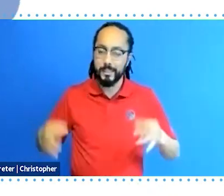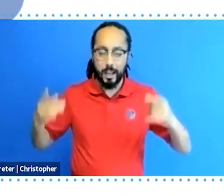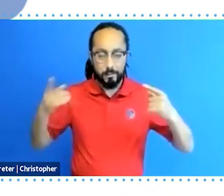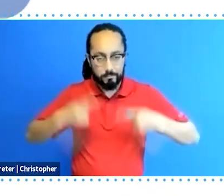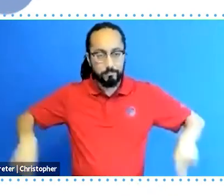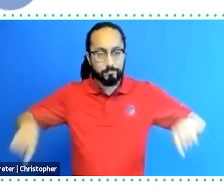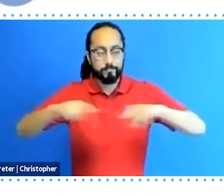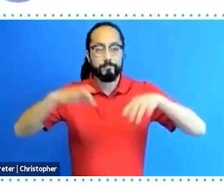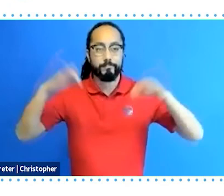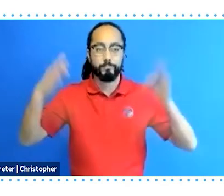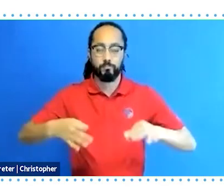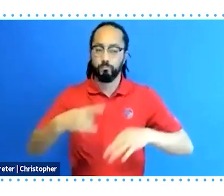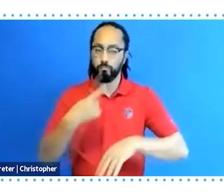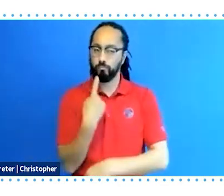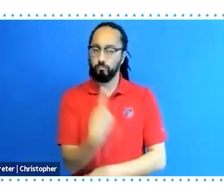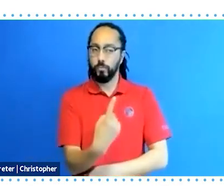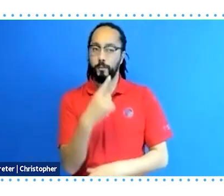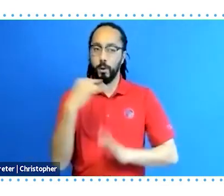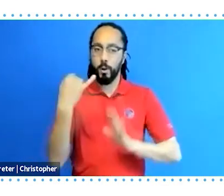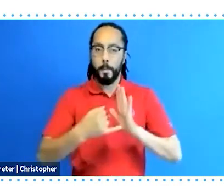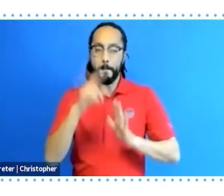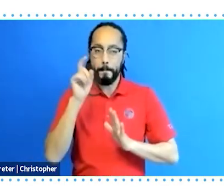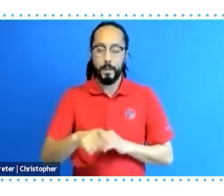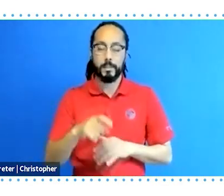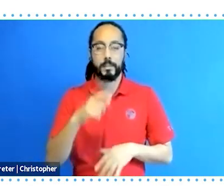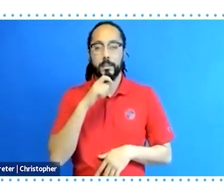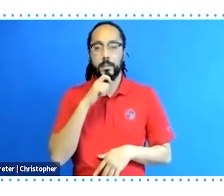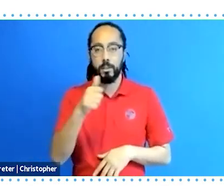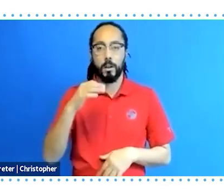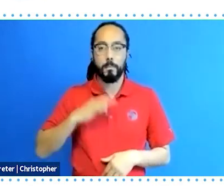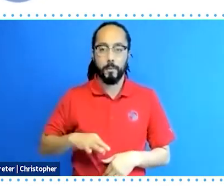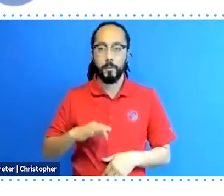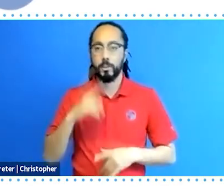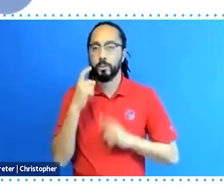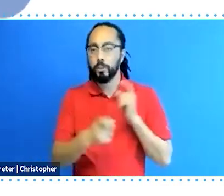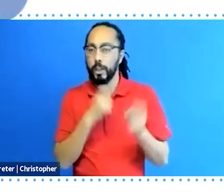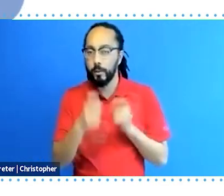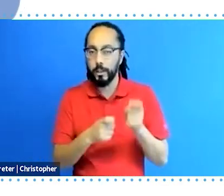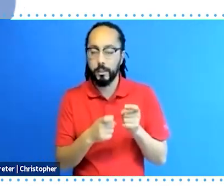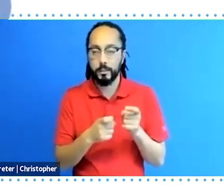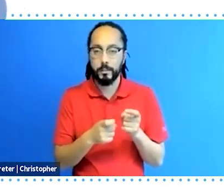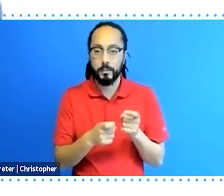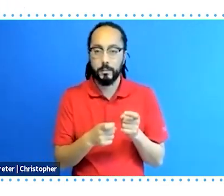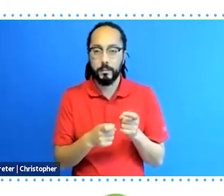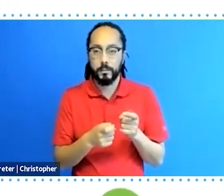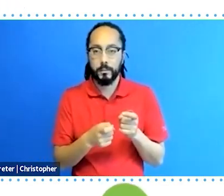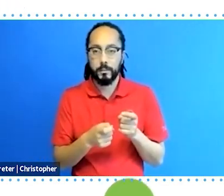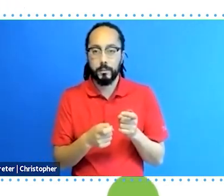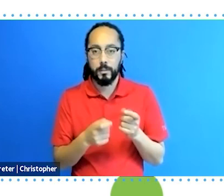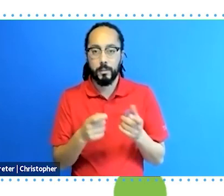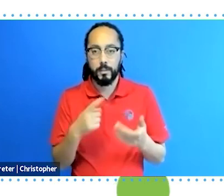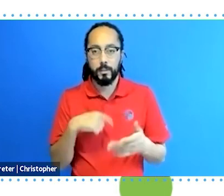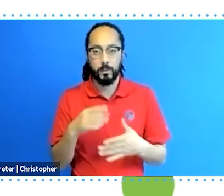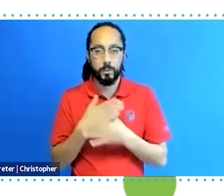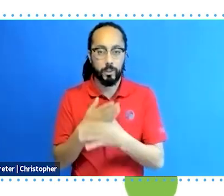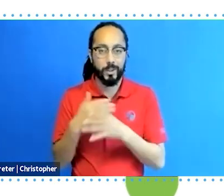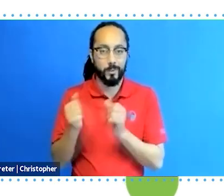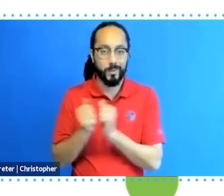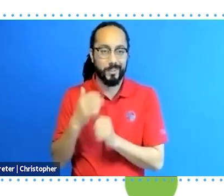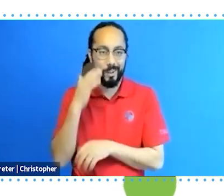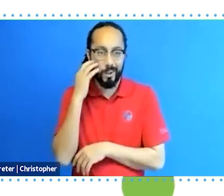the only appropriate model for arts organizations had to be nonprofit charitable entities, which we share with hospitals